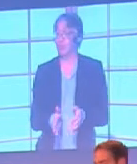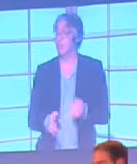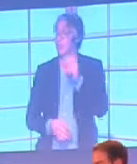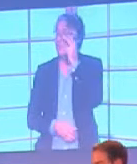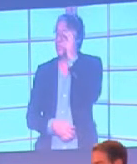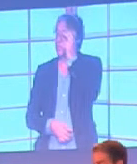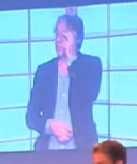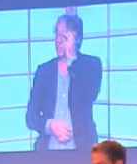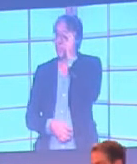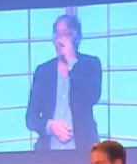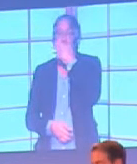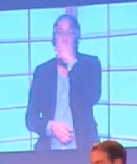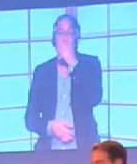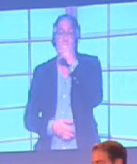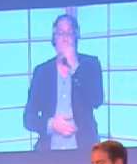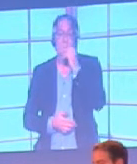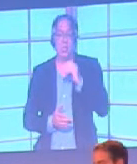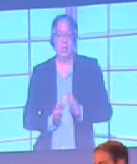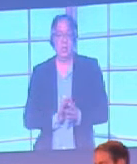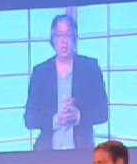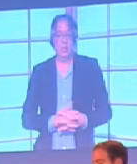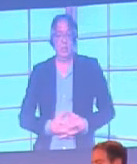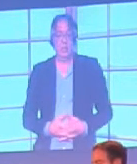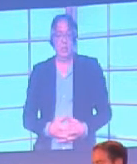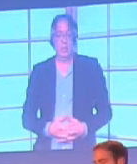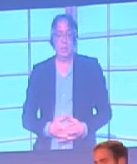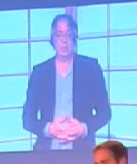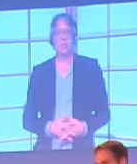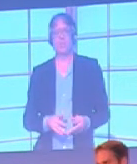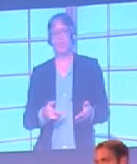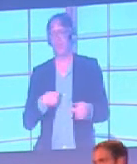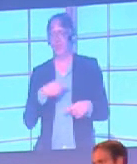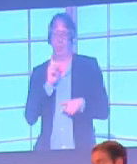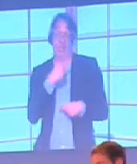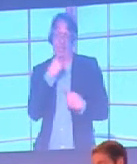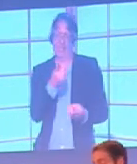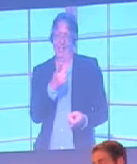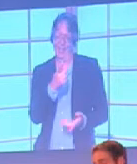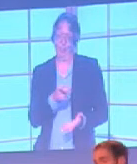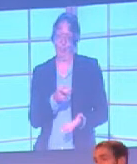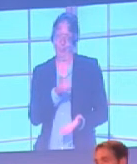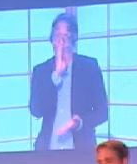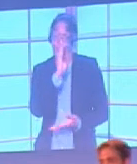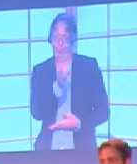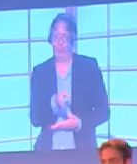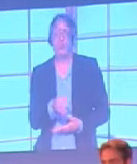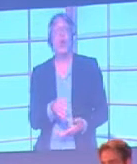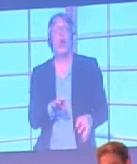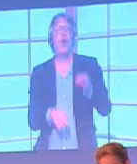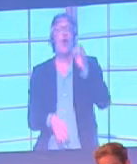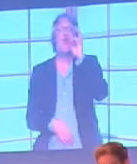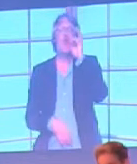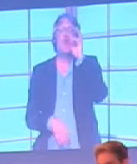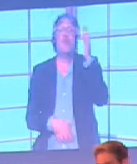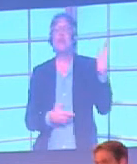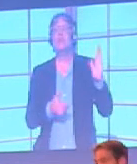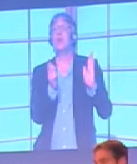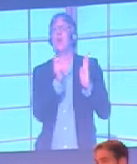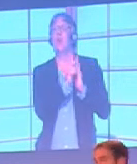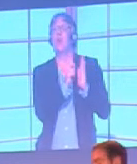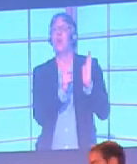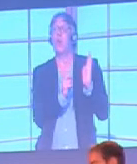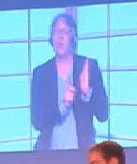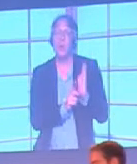honest positioning, currently the French legislation is, as Emmanuel was saying before,